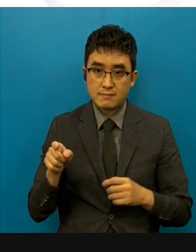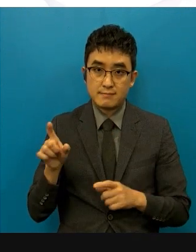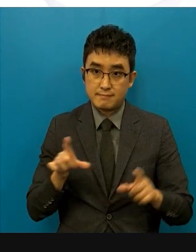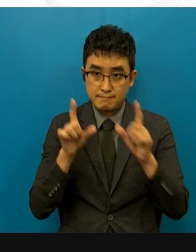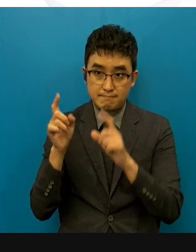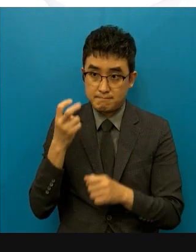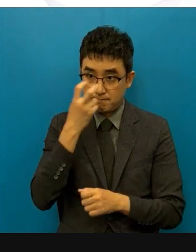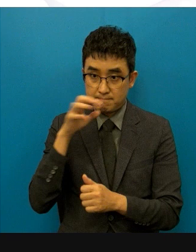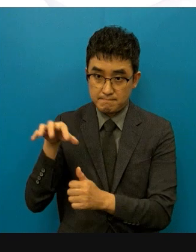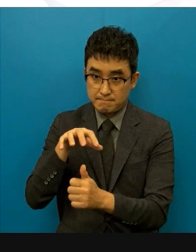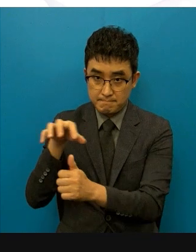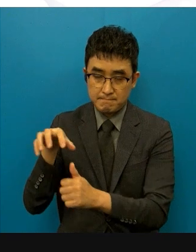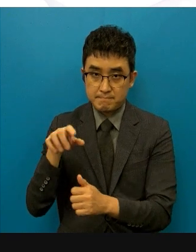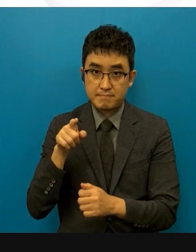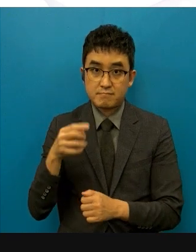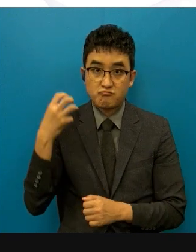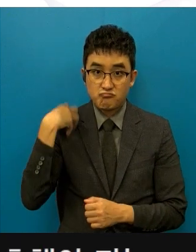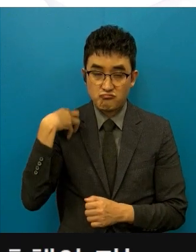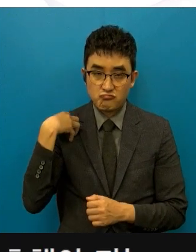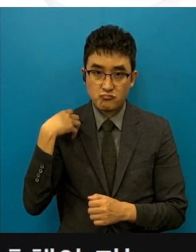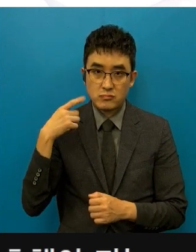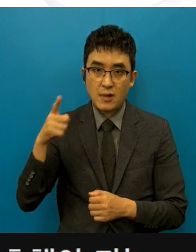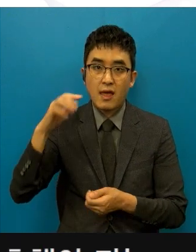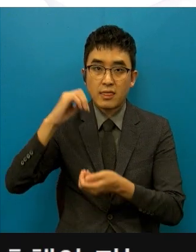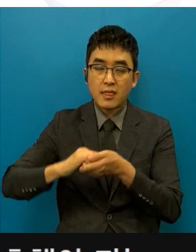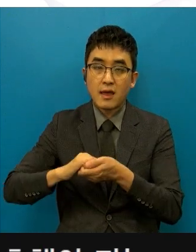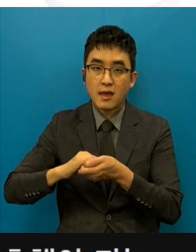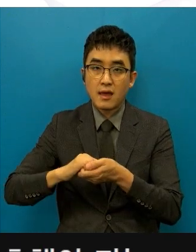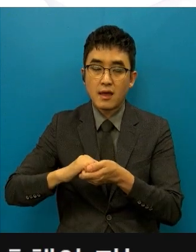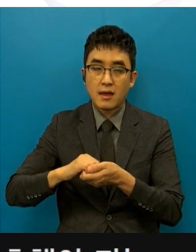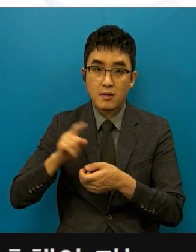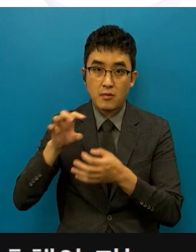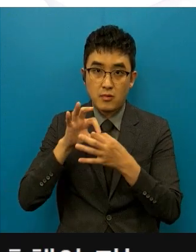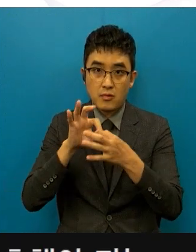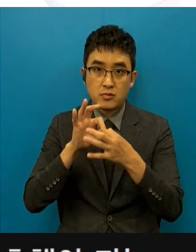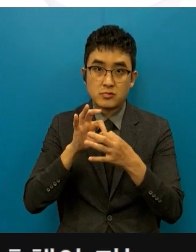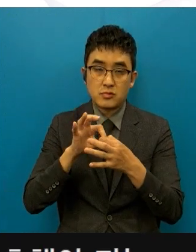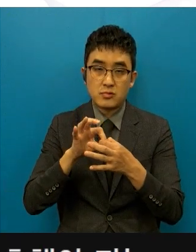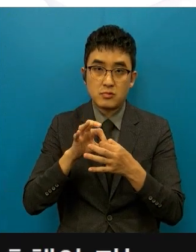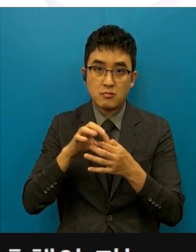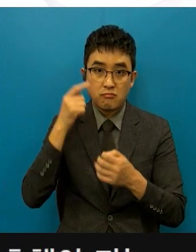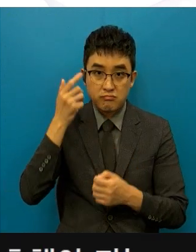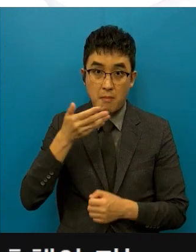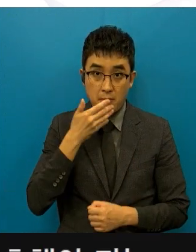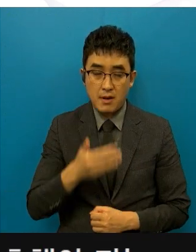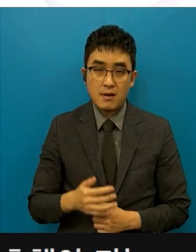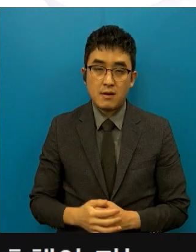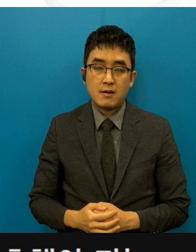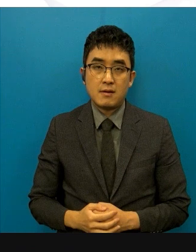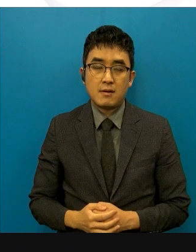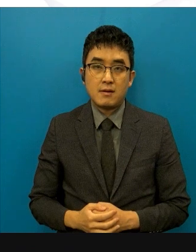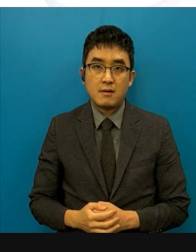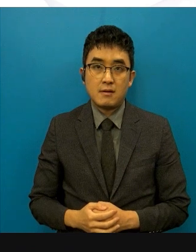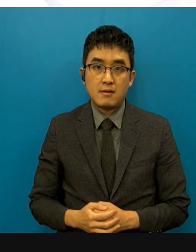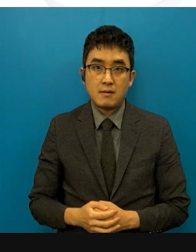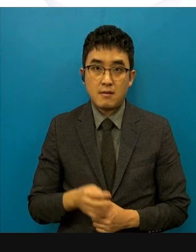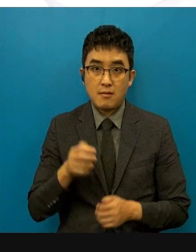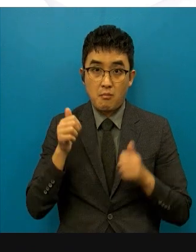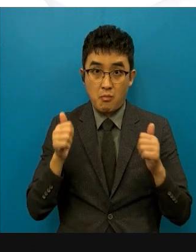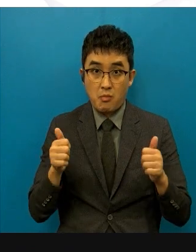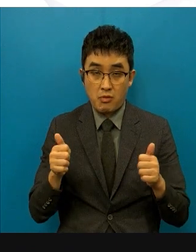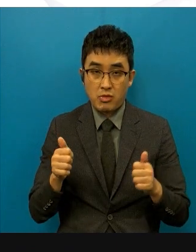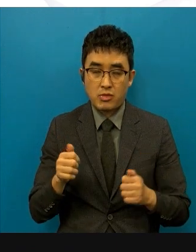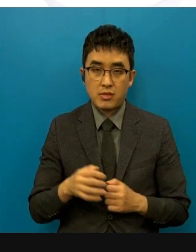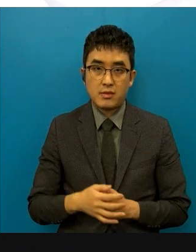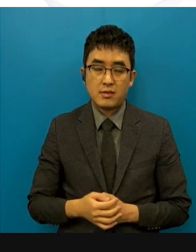approach. This means the court gave the balancing formula, but it left it to the member states